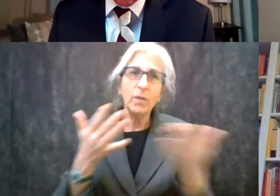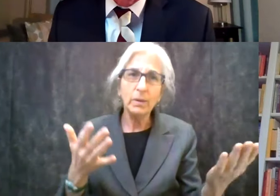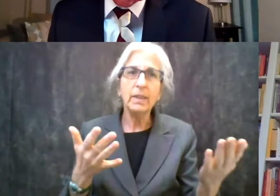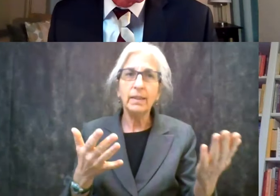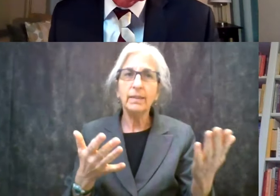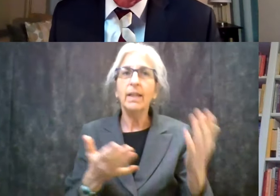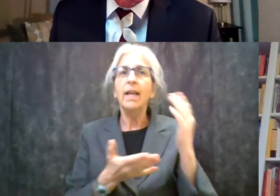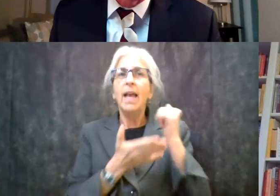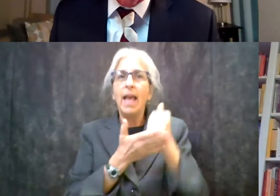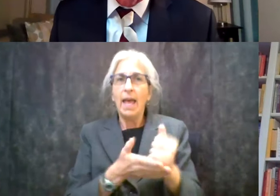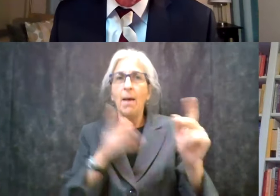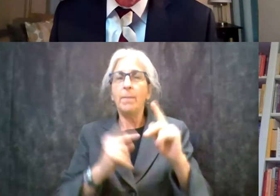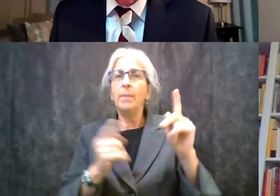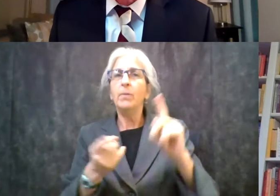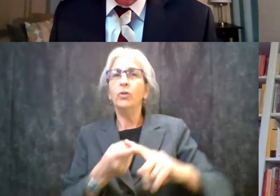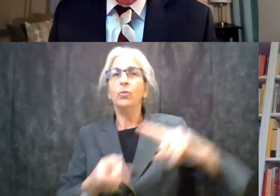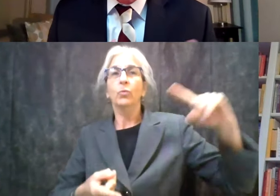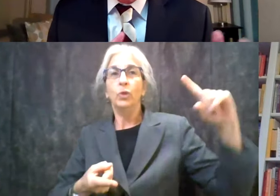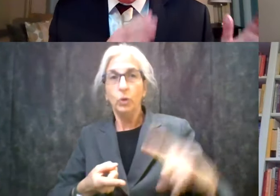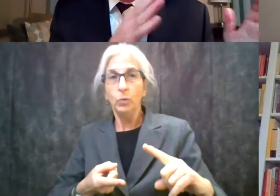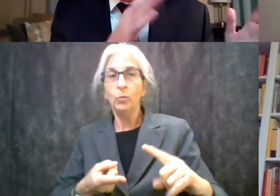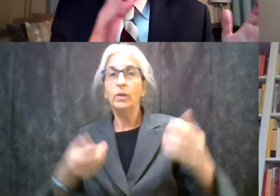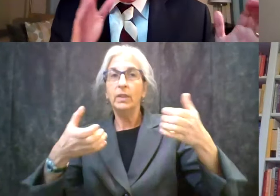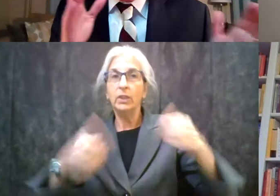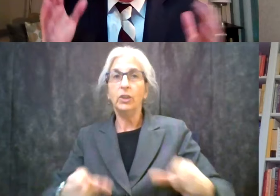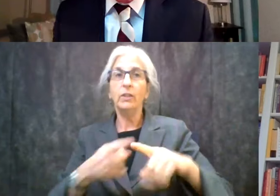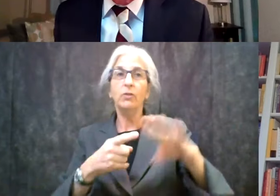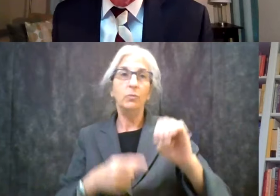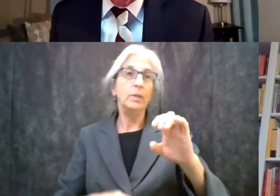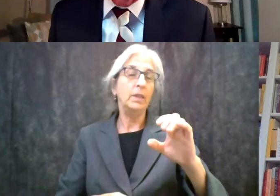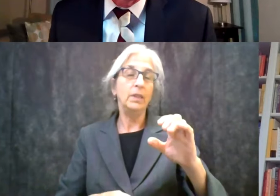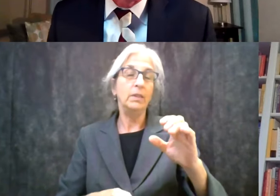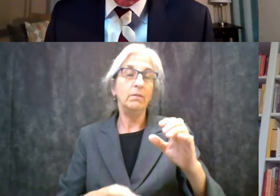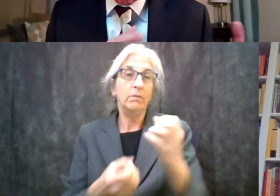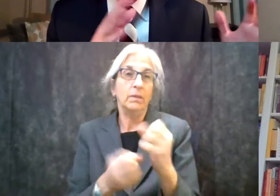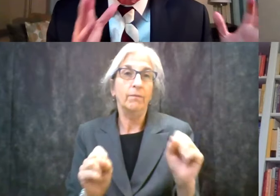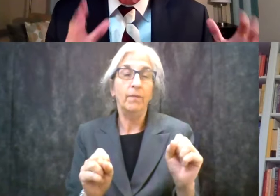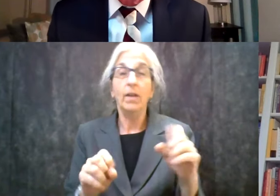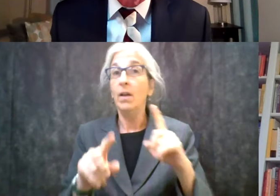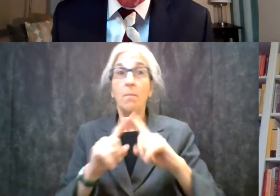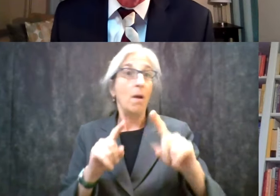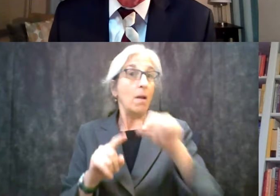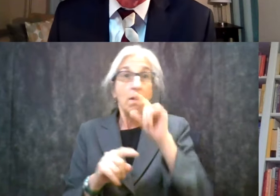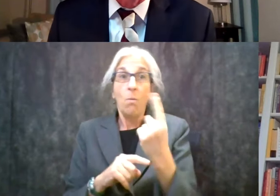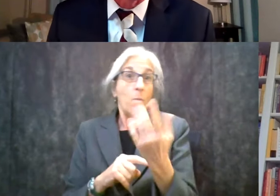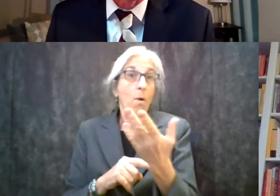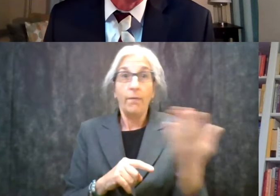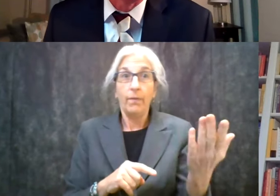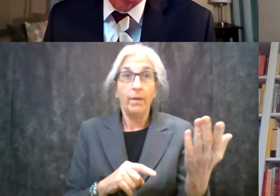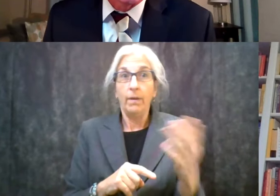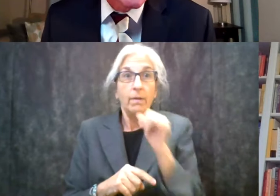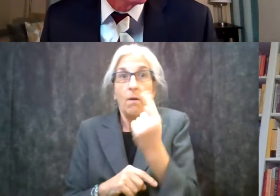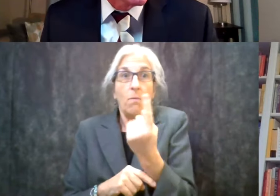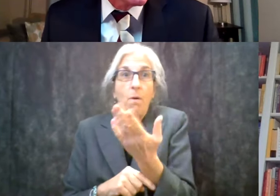to maximize one's chances of not getting COVID. But, no single layer will do it alone, which is why we recommend for the moment all of them.